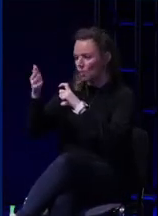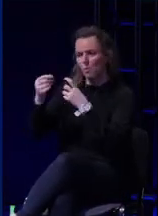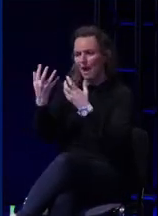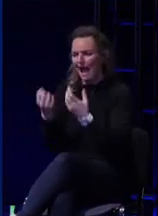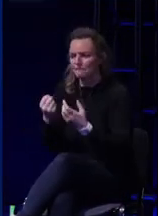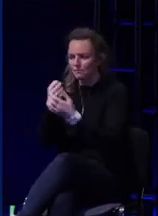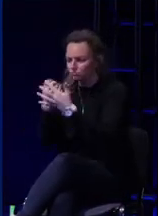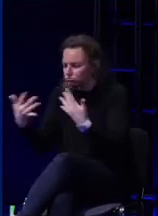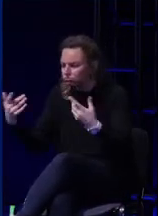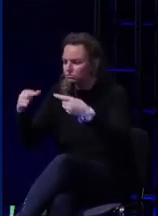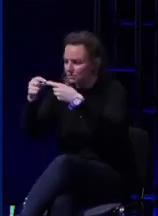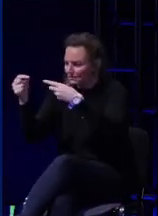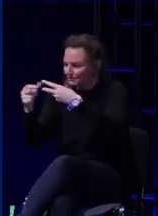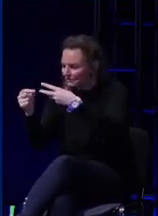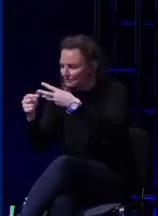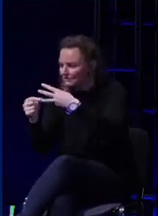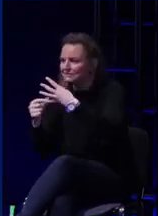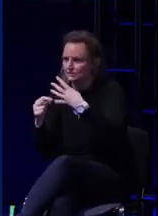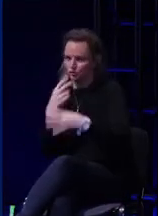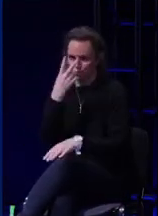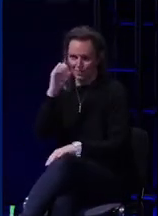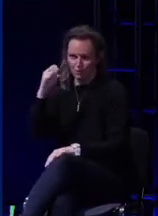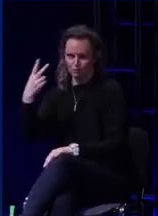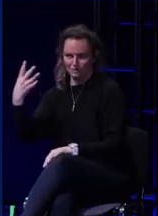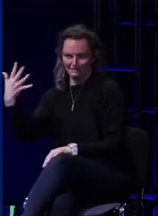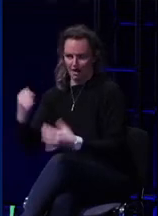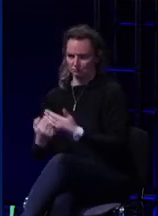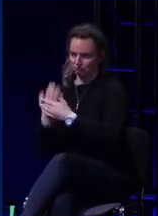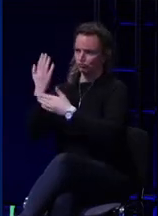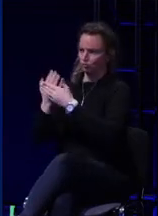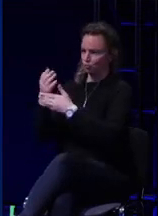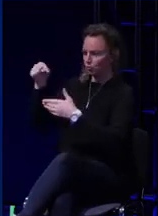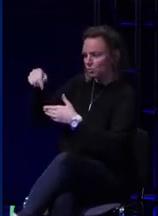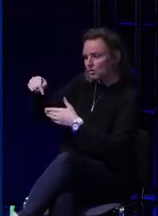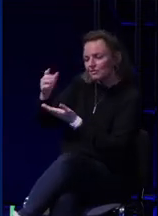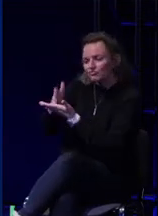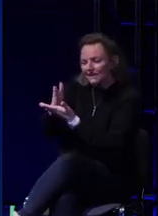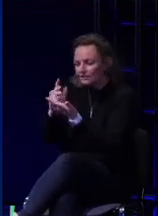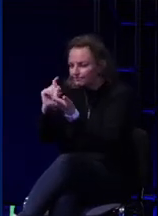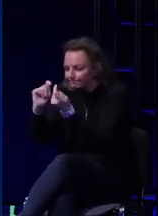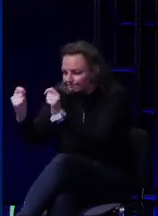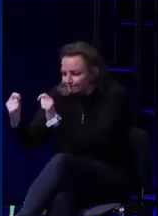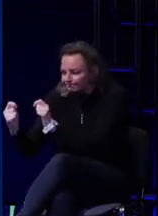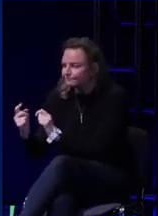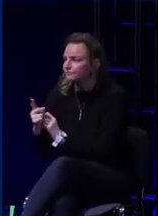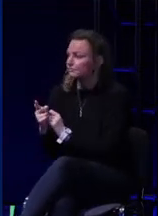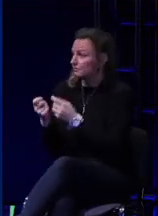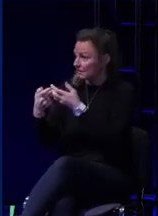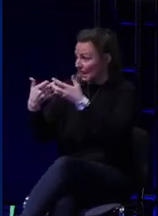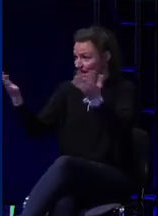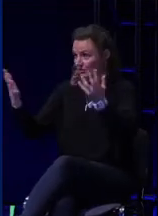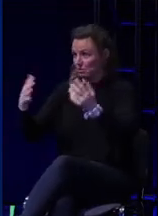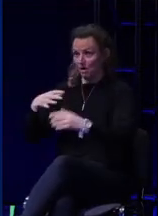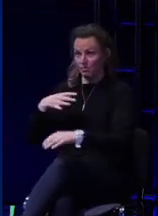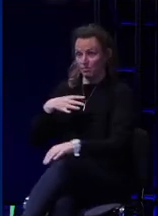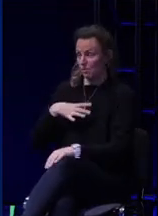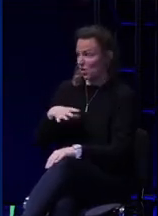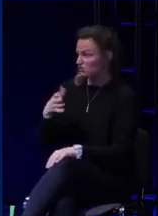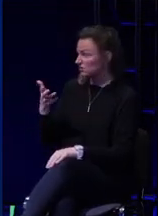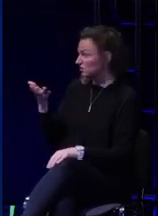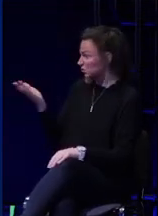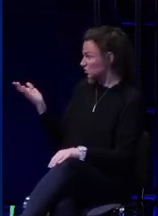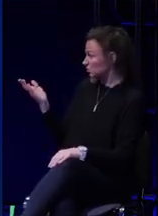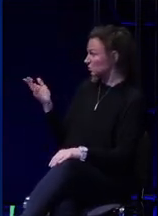We're really dialing it in. And for anybody who wants to jump in here, is there any part